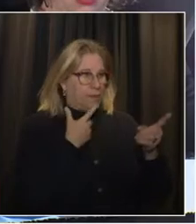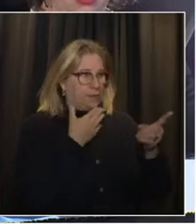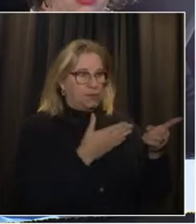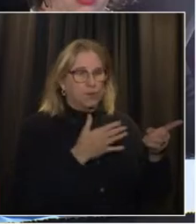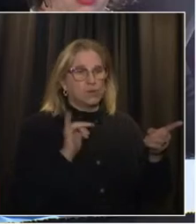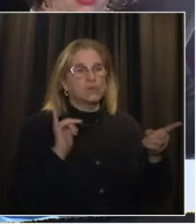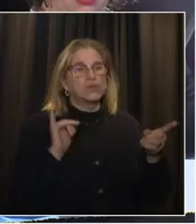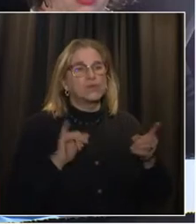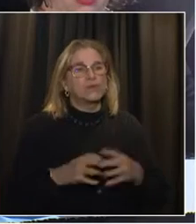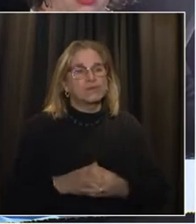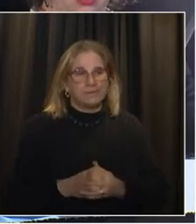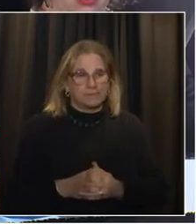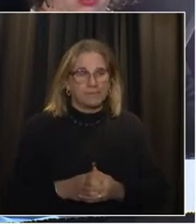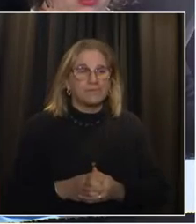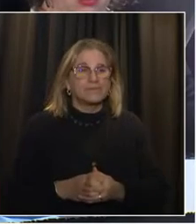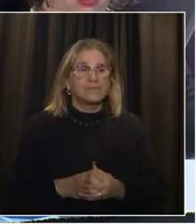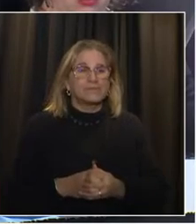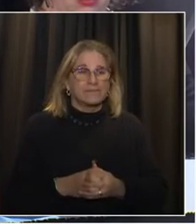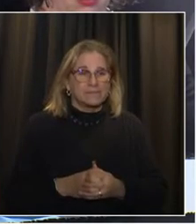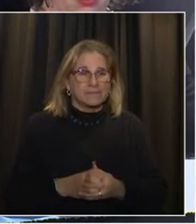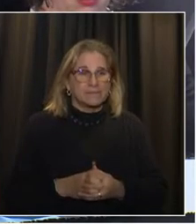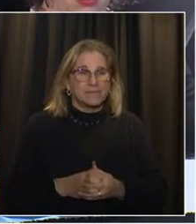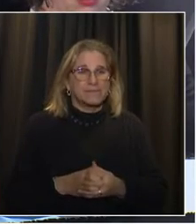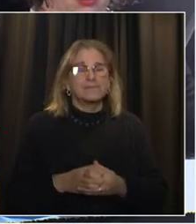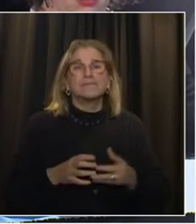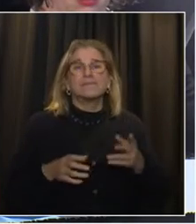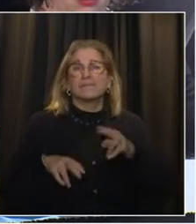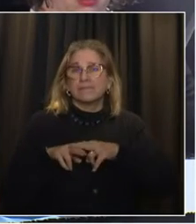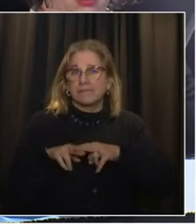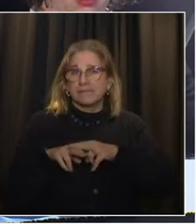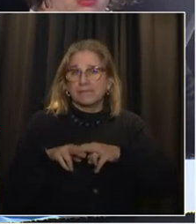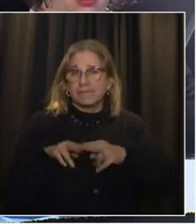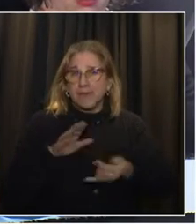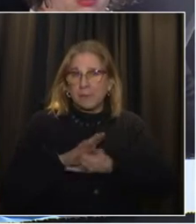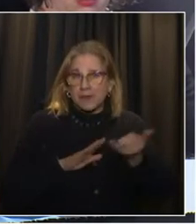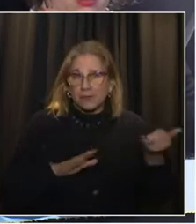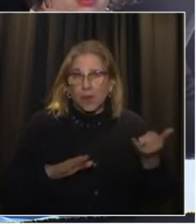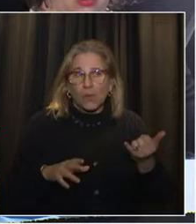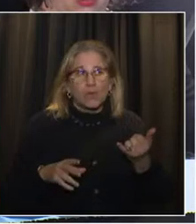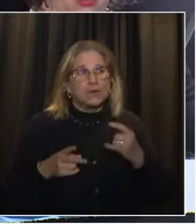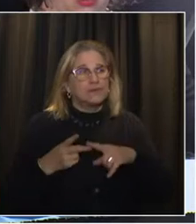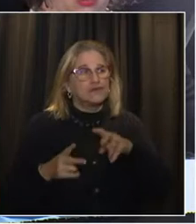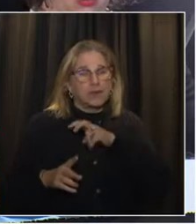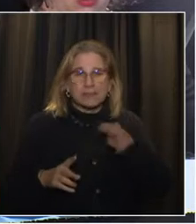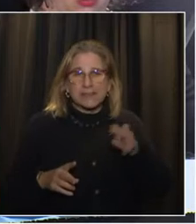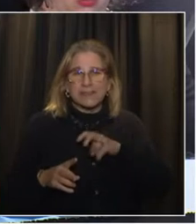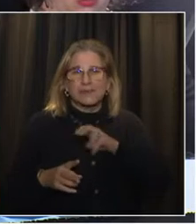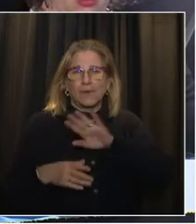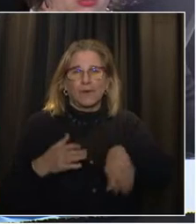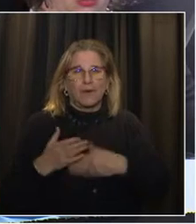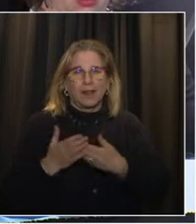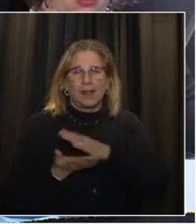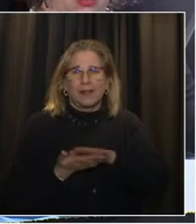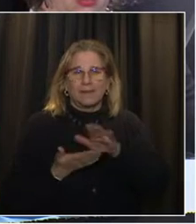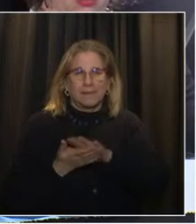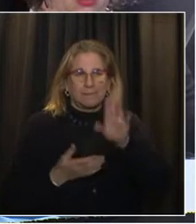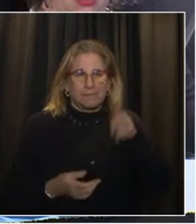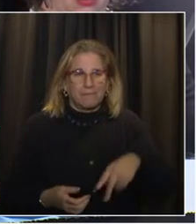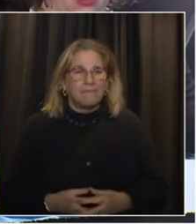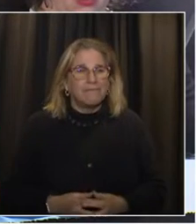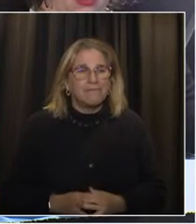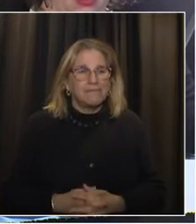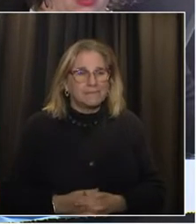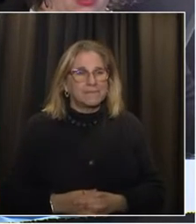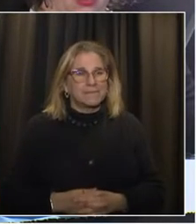in that space. And so I guess to that respect, with Union Station being listed here as part of that